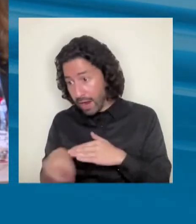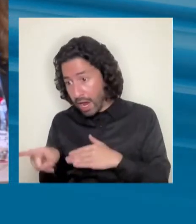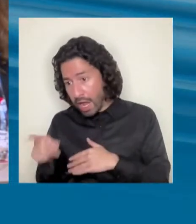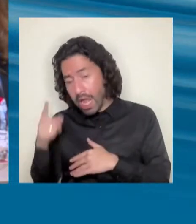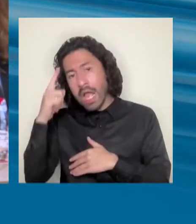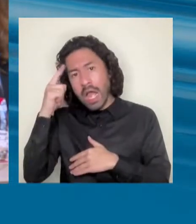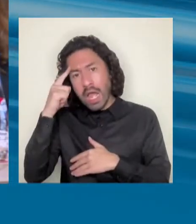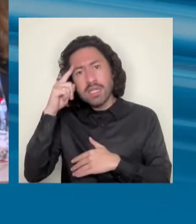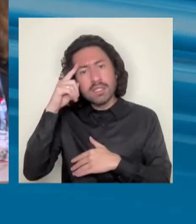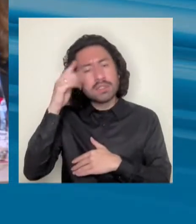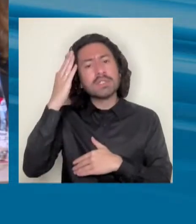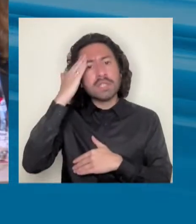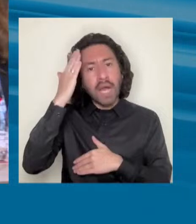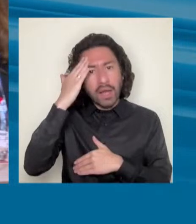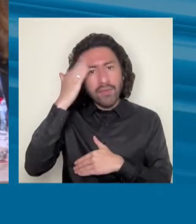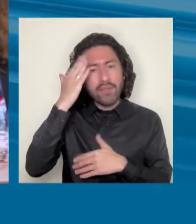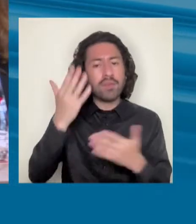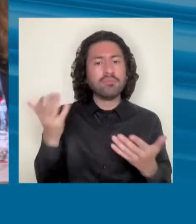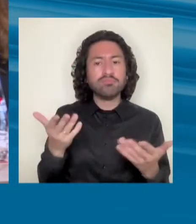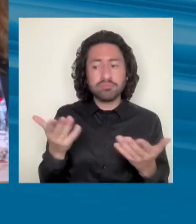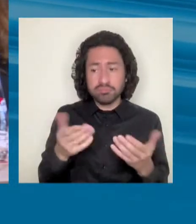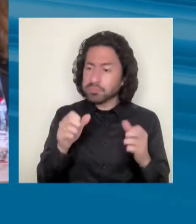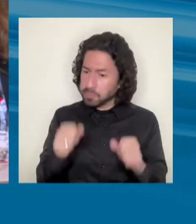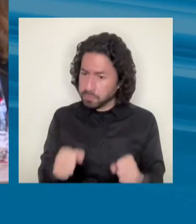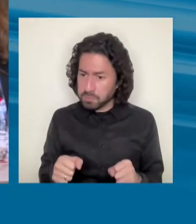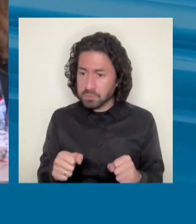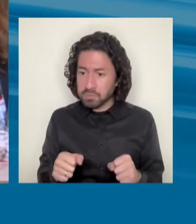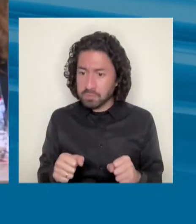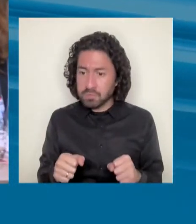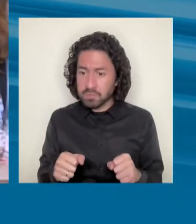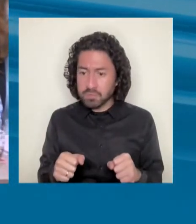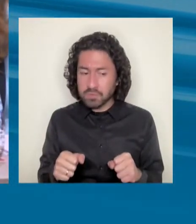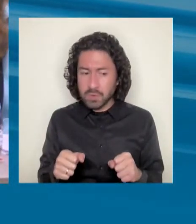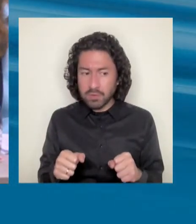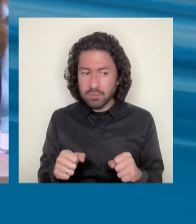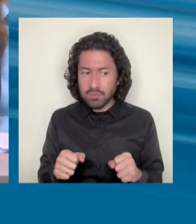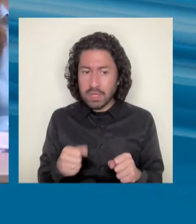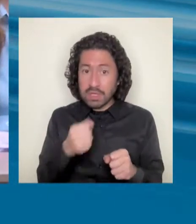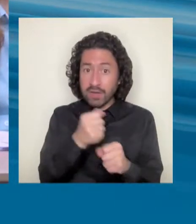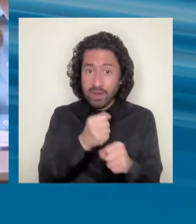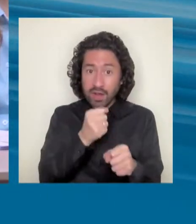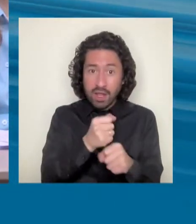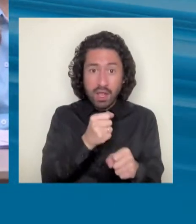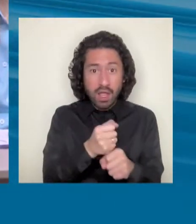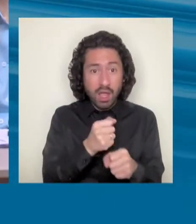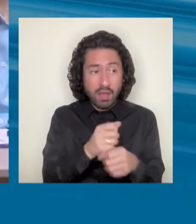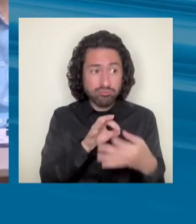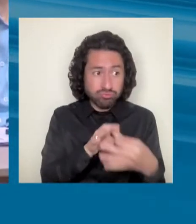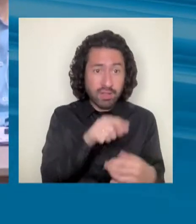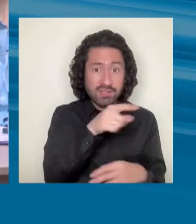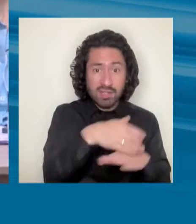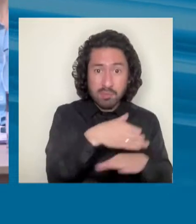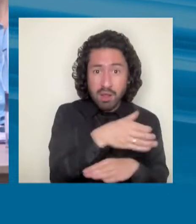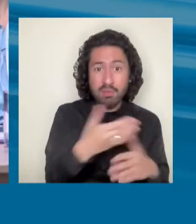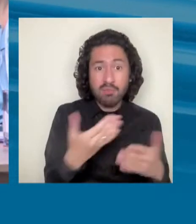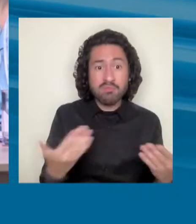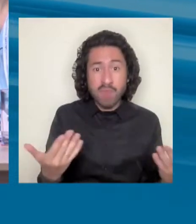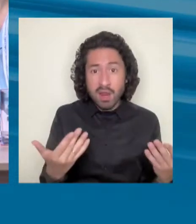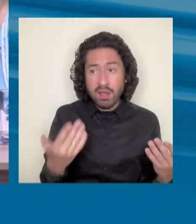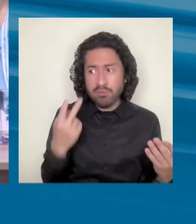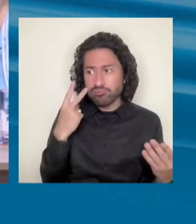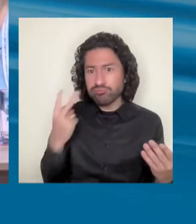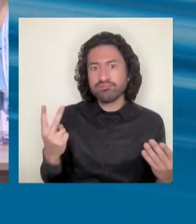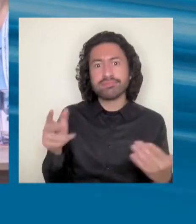an ECLAC in the image and likeness, responding to needs, developmental and others of the Caribbean and